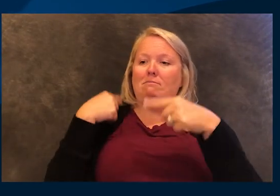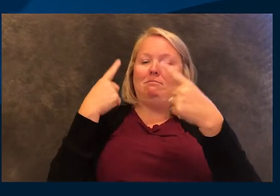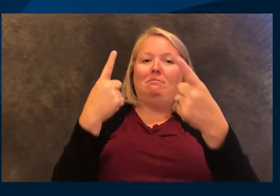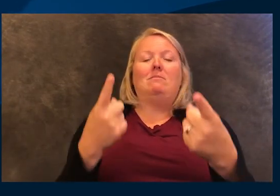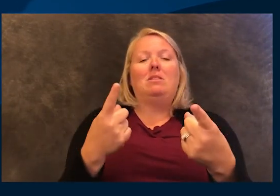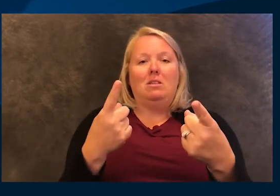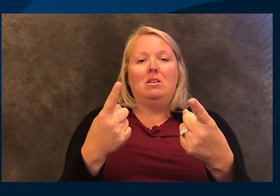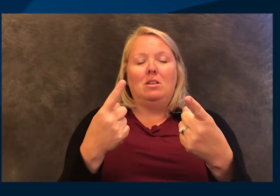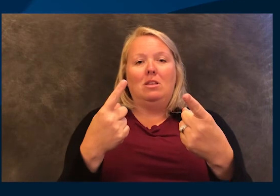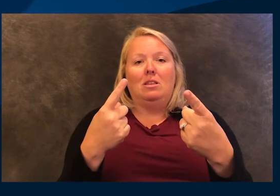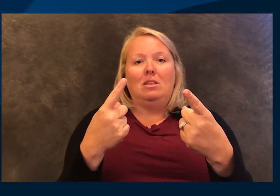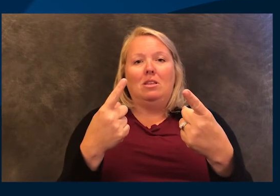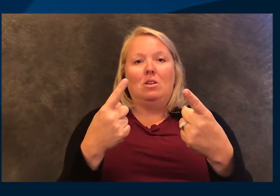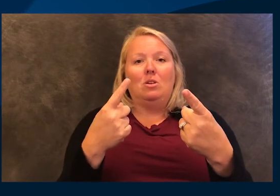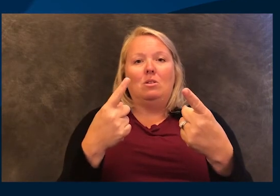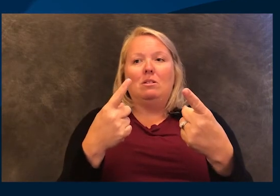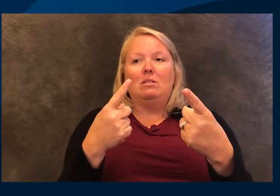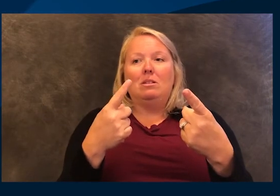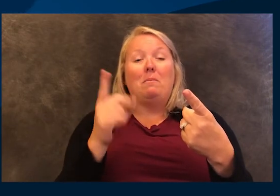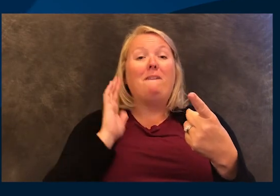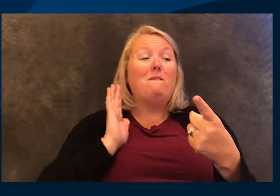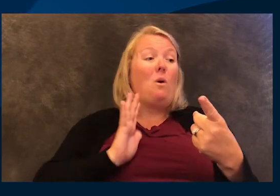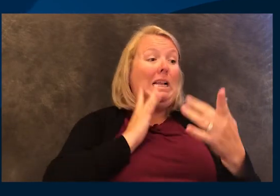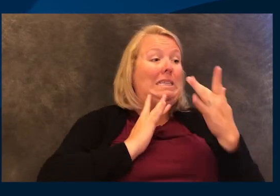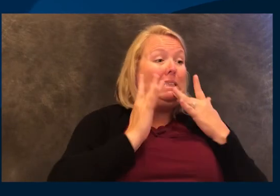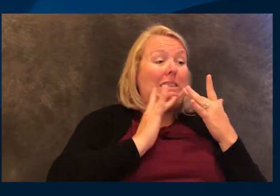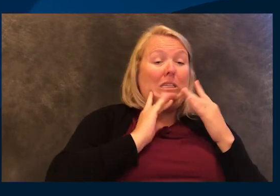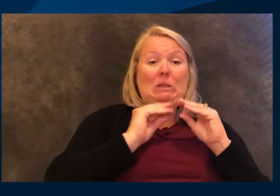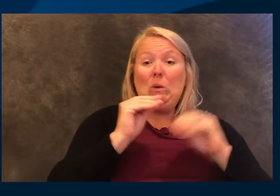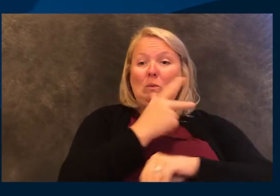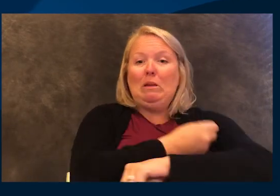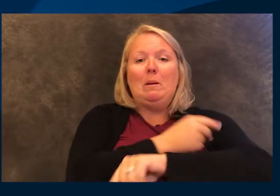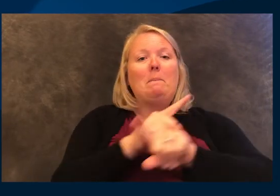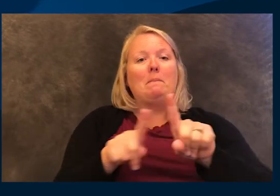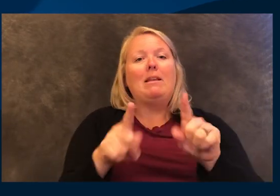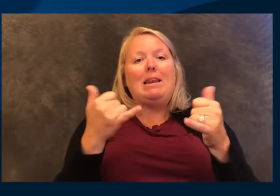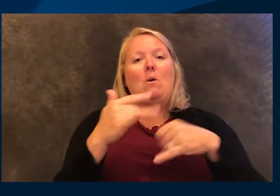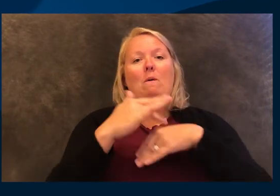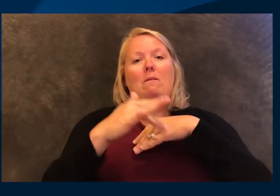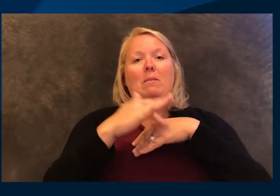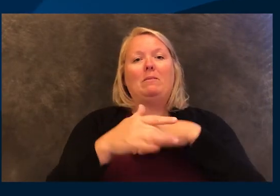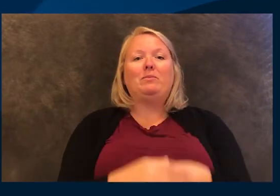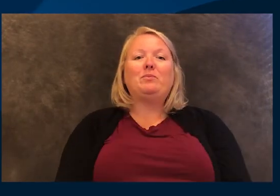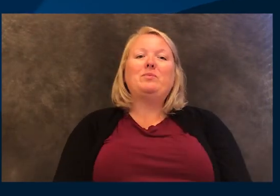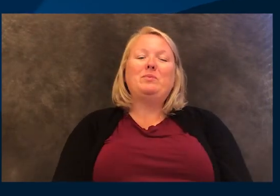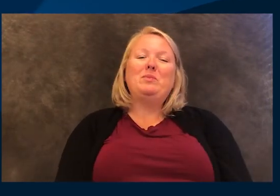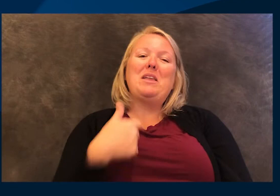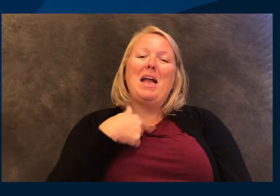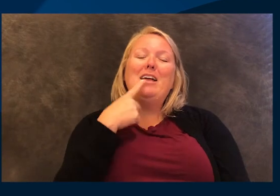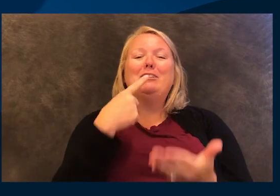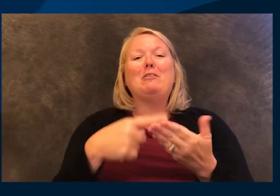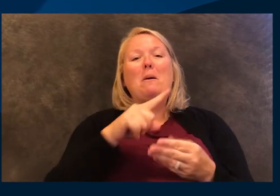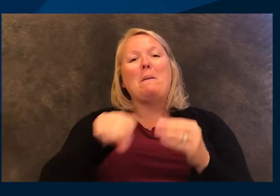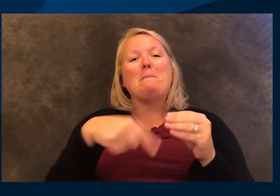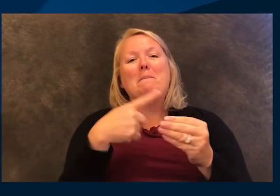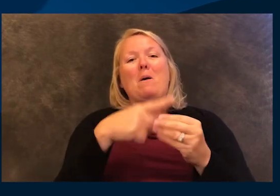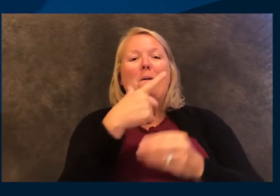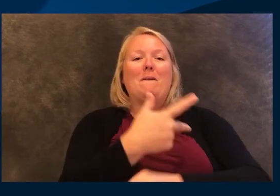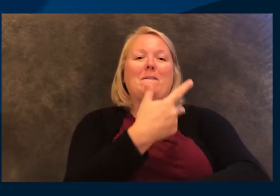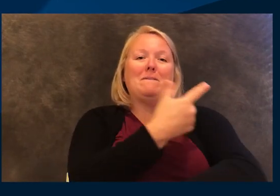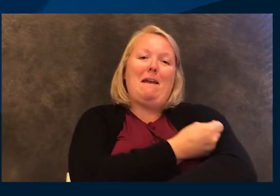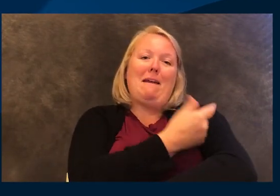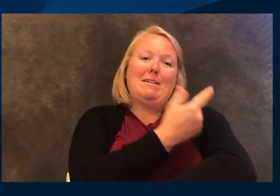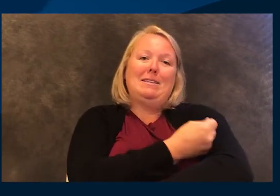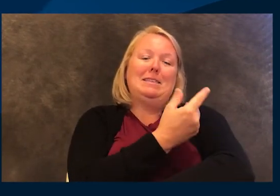time where that's a really scarce resource. So go get your vaccine. You've heard me talk a lot about vaccines. I wanted to take a moment too to share